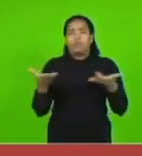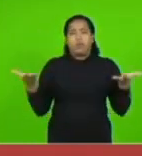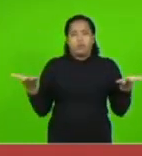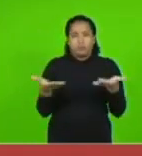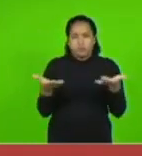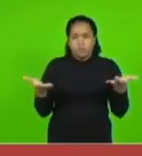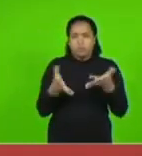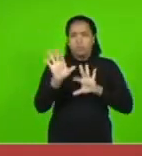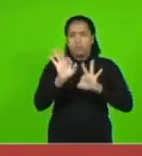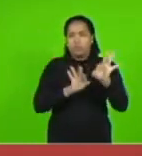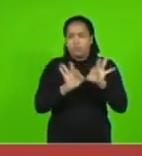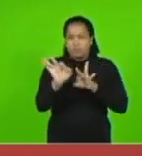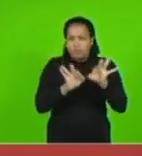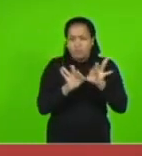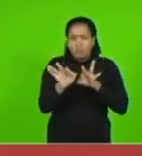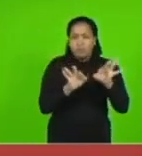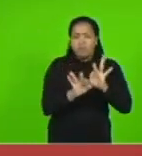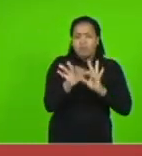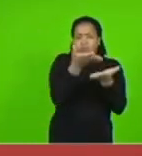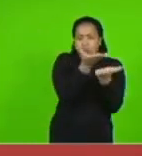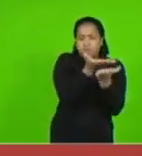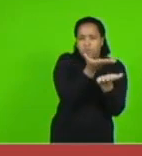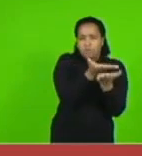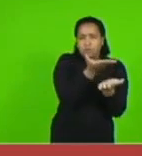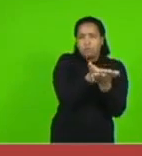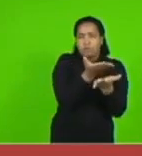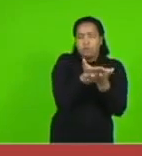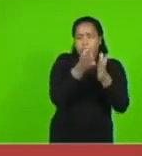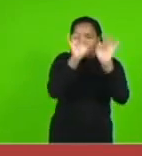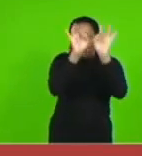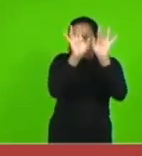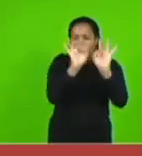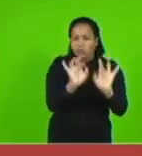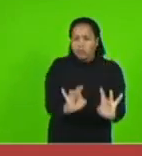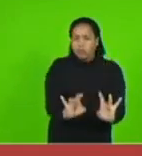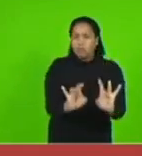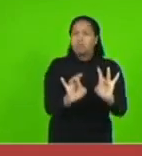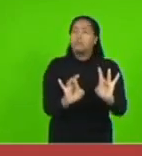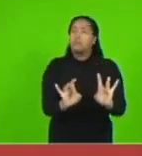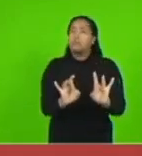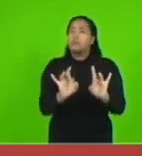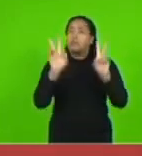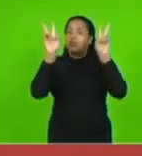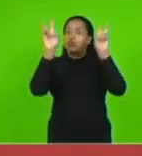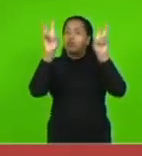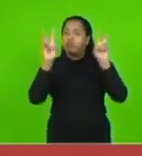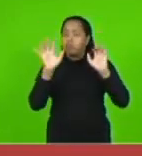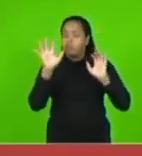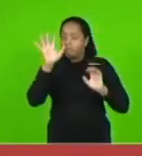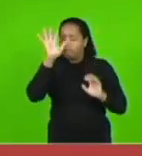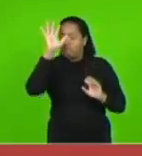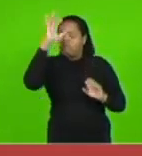last week. So today, we are going to be preparing to study.